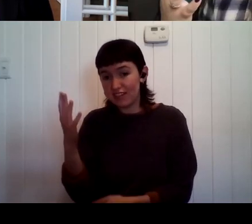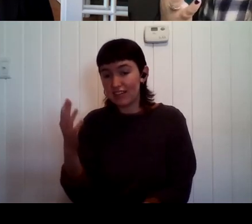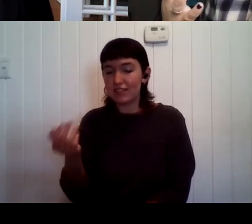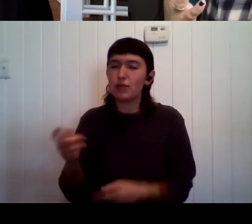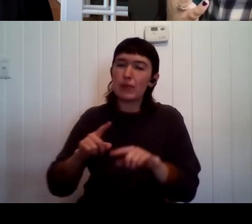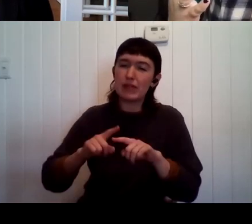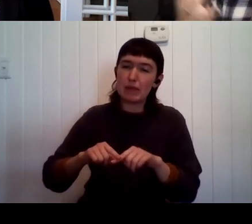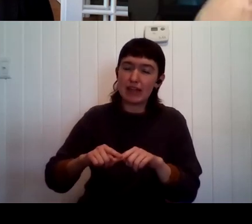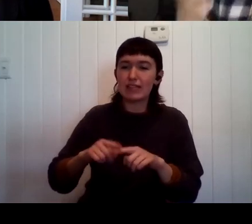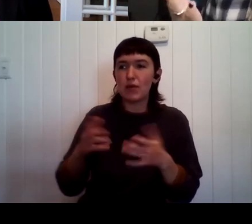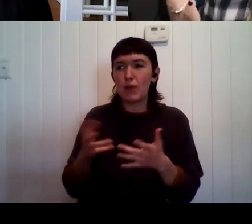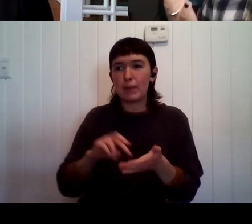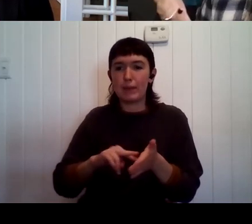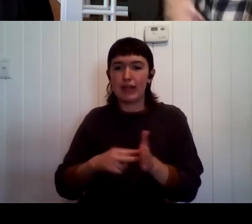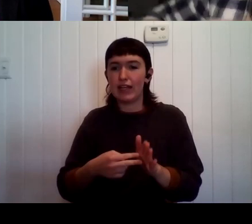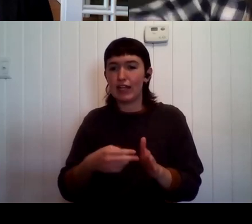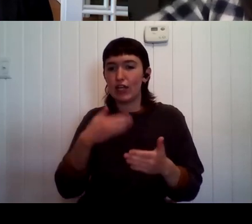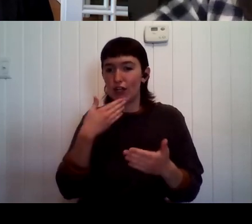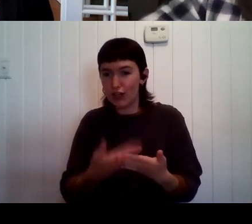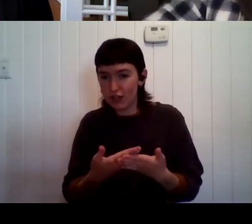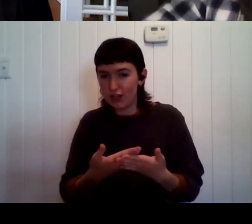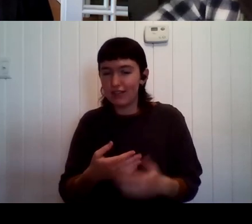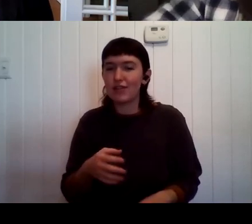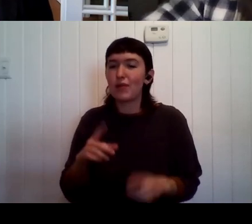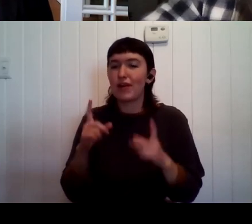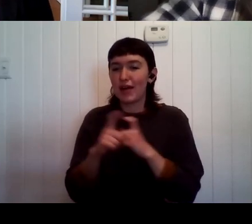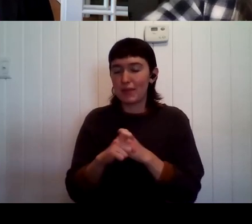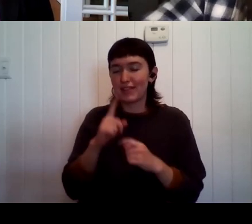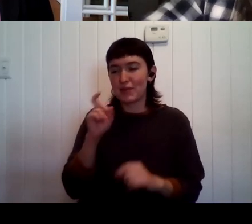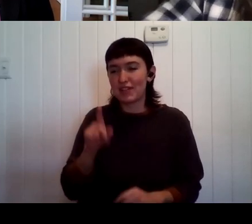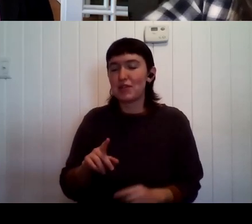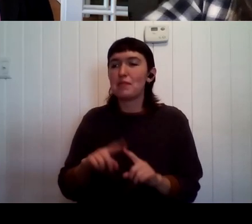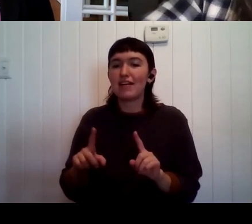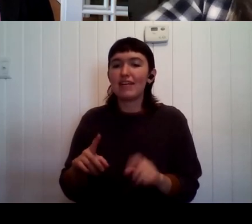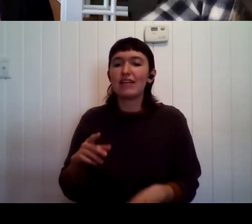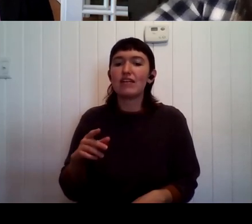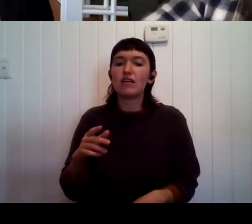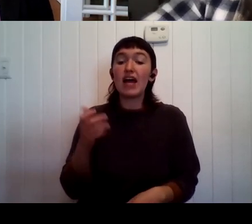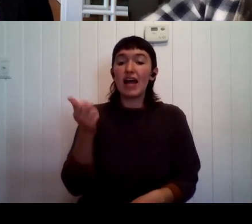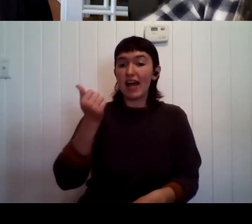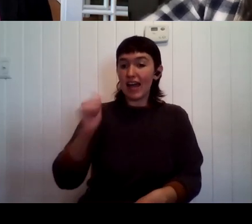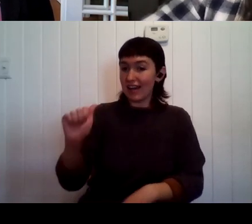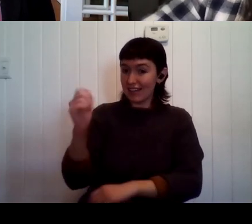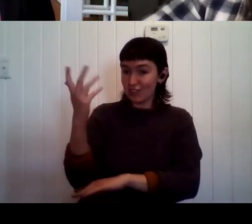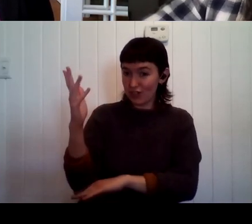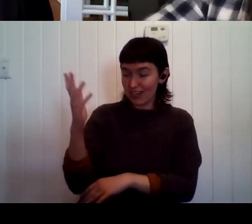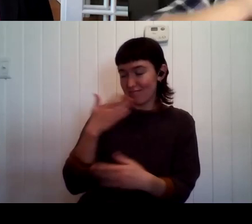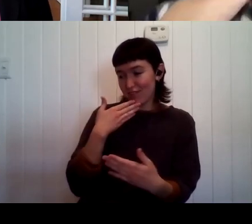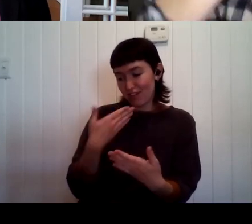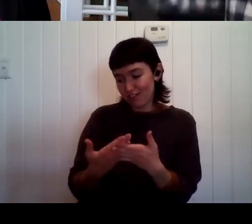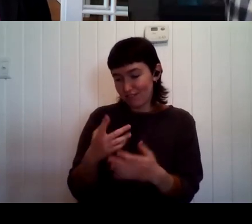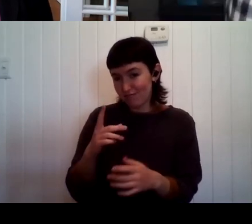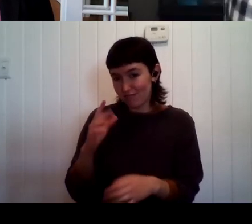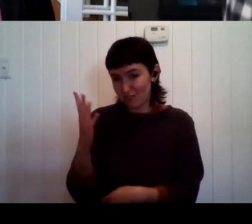good. So it's a very complex question, but generally speaking, any additional tree is a good tree. And even